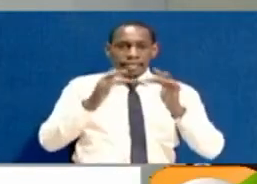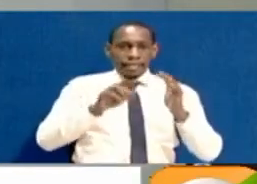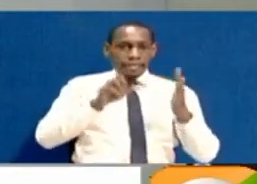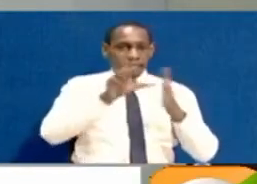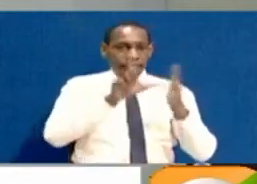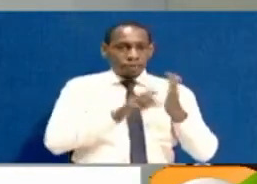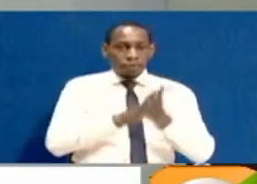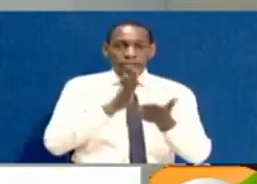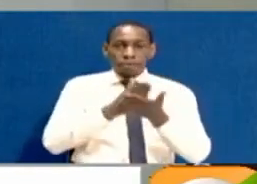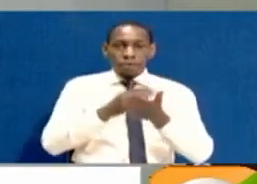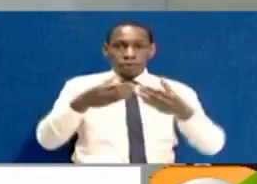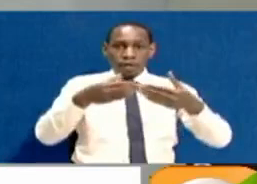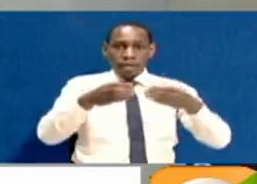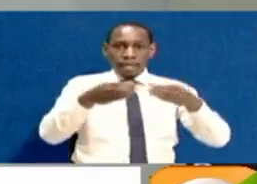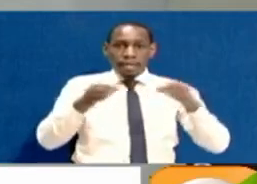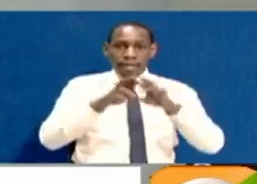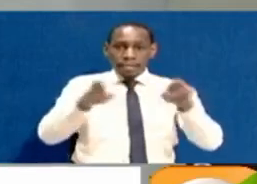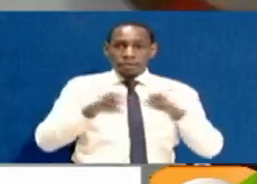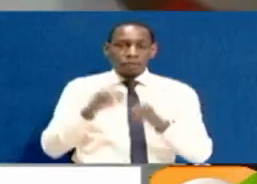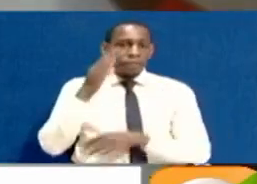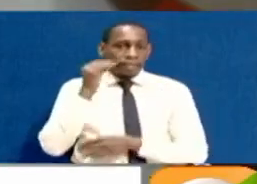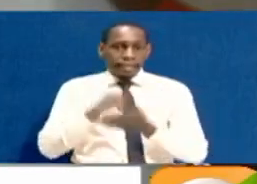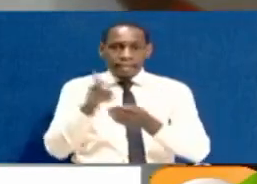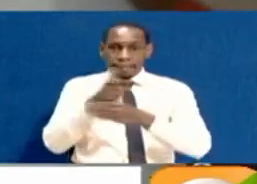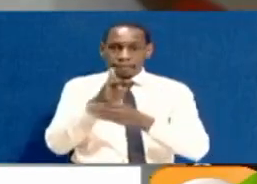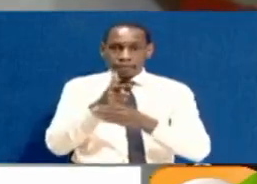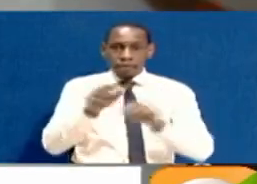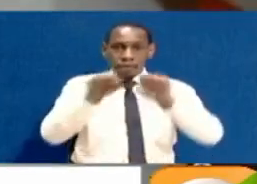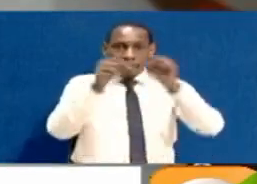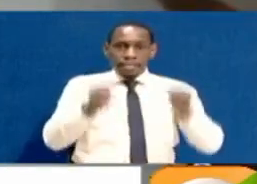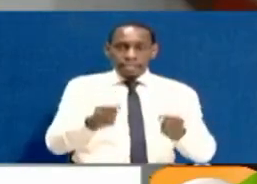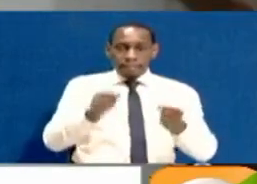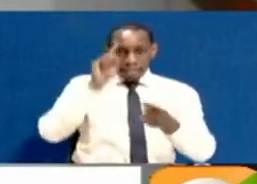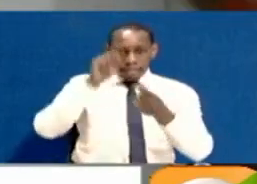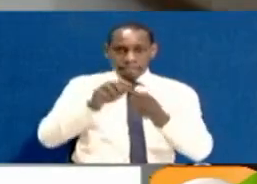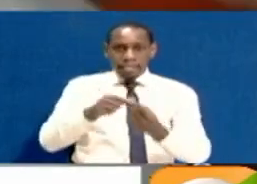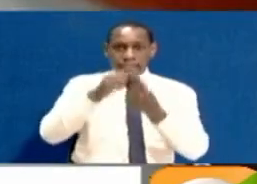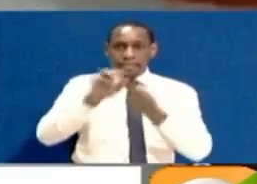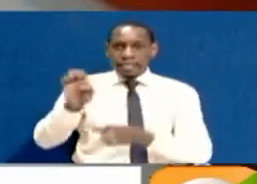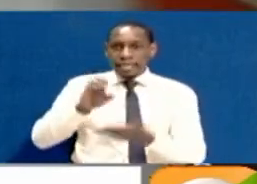classroom experience. This part of its Gumzo for Schools, a video conferencing system designed especially for